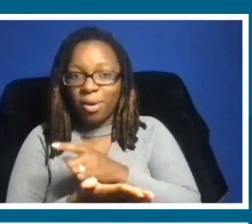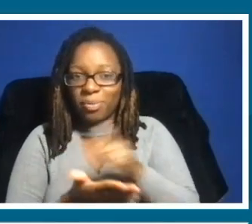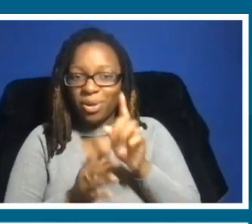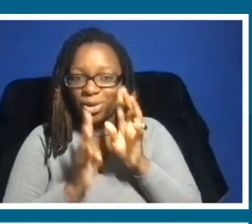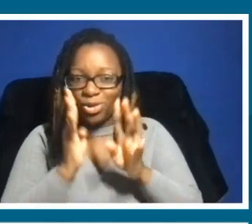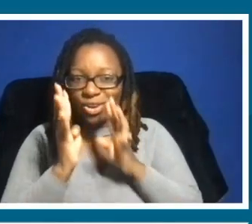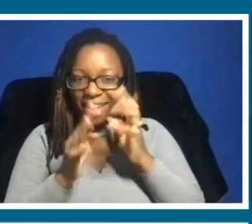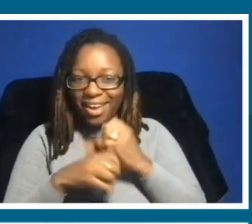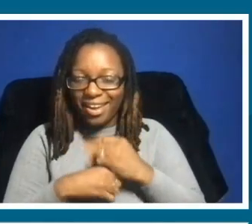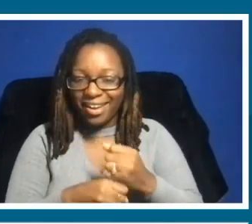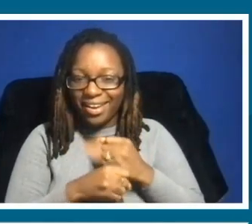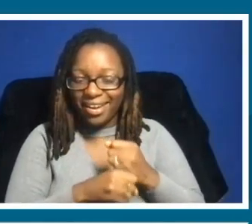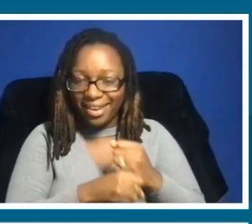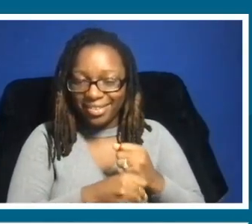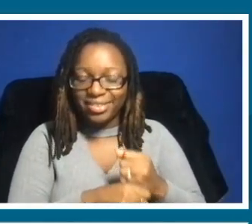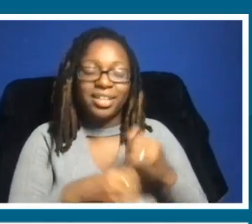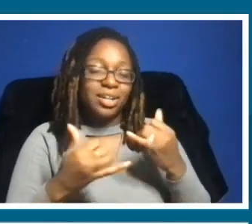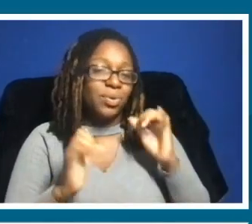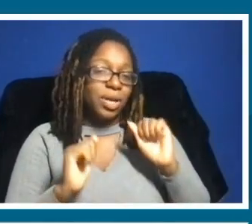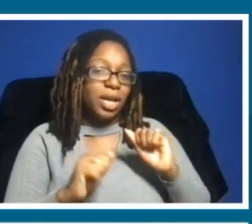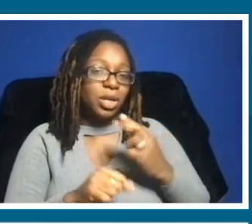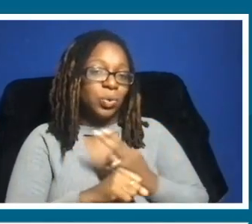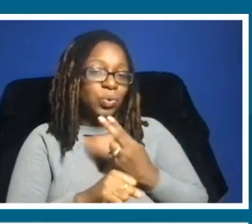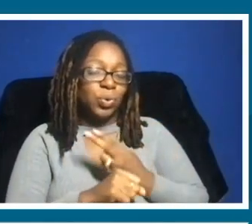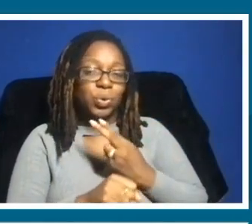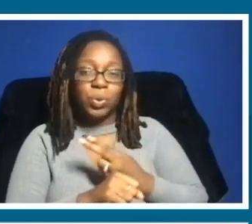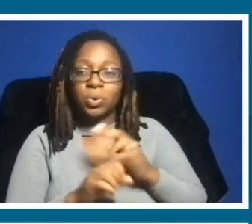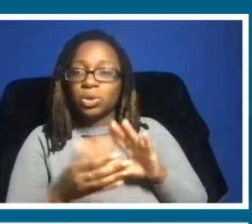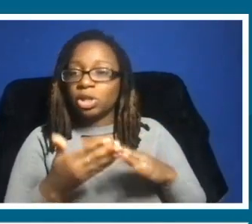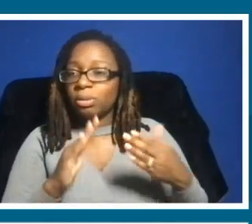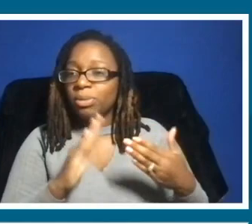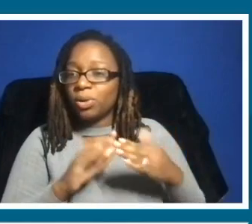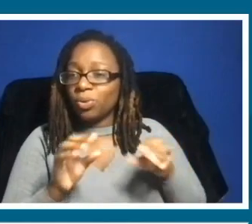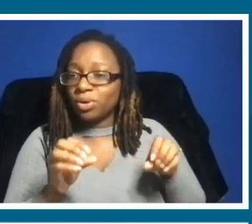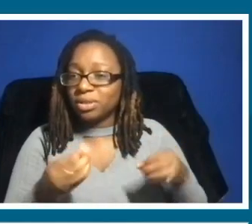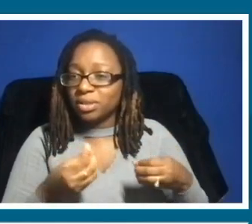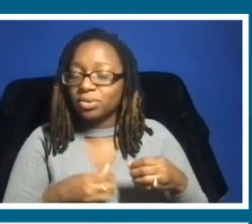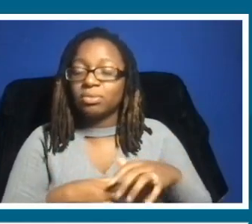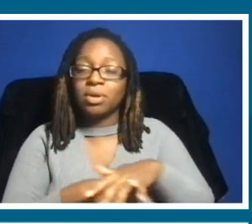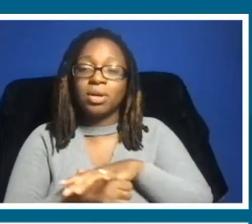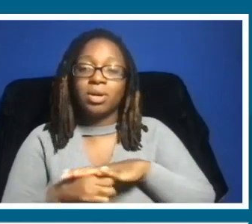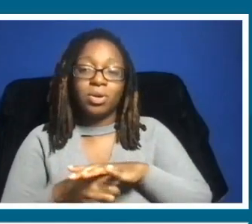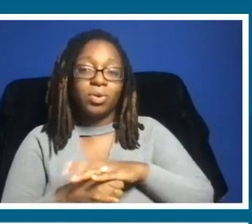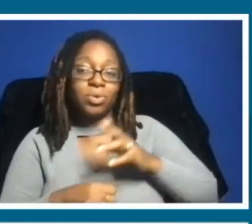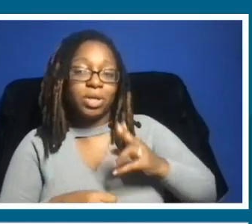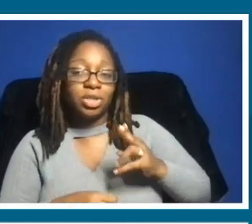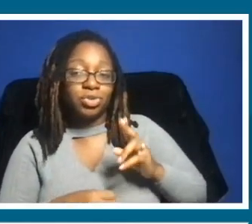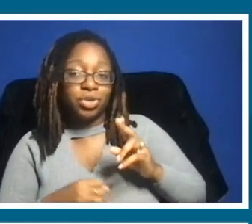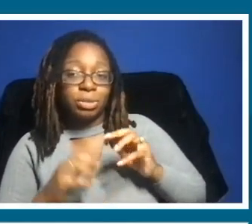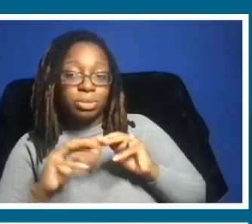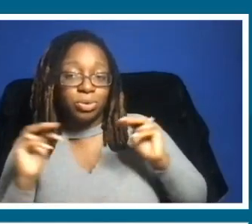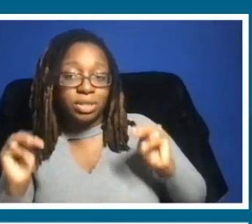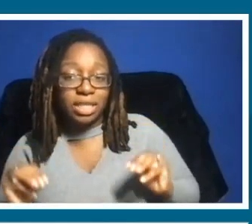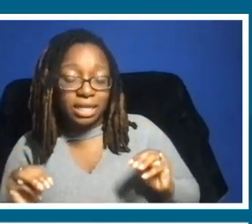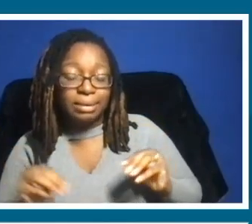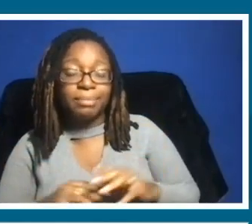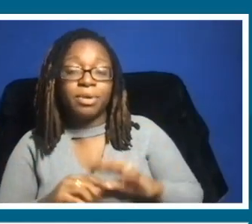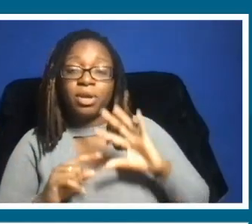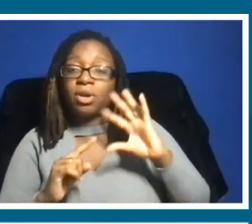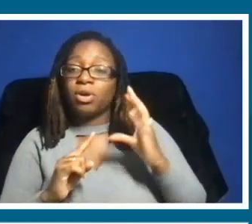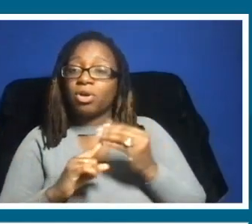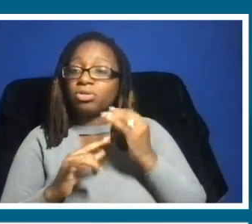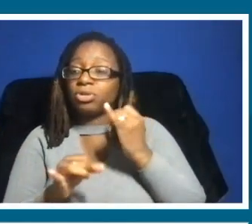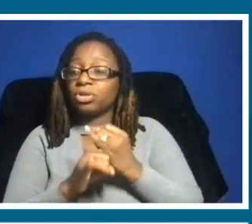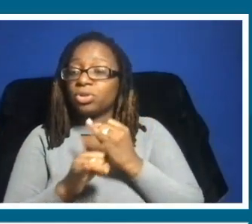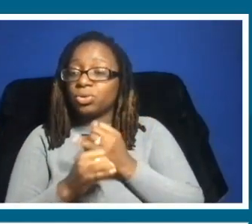We utilize community organizations, local history museums, and cultural institutions by us as